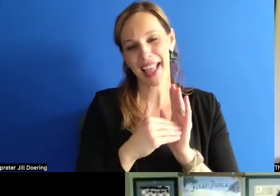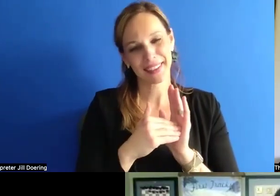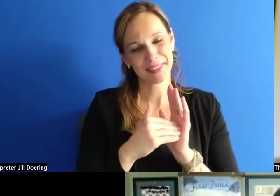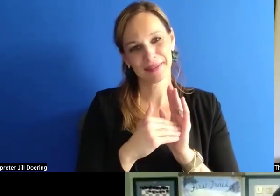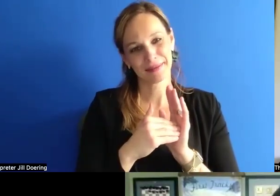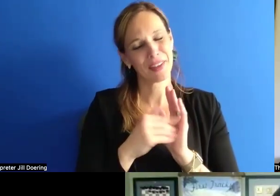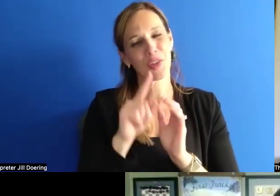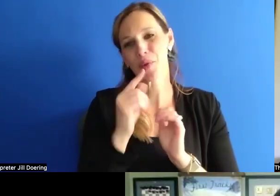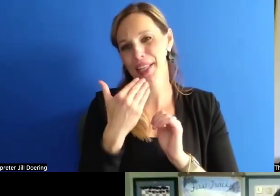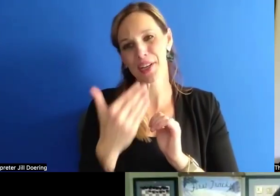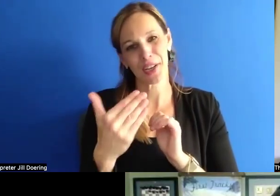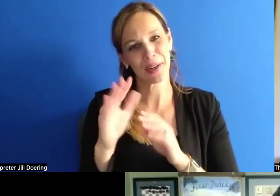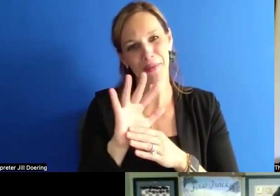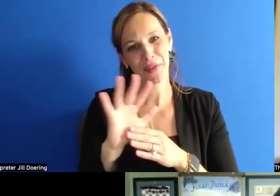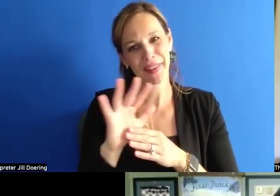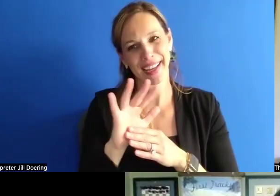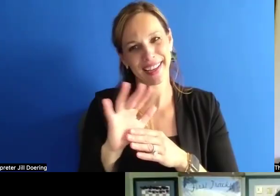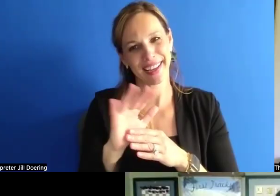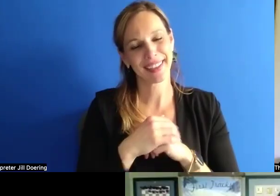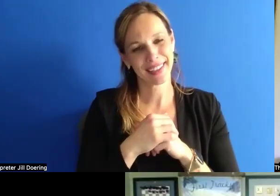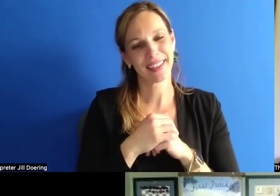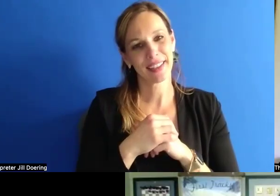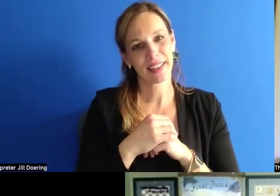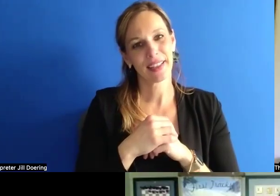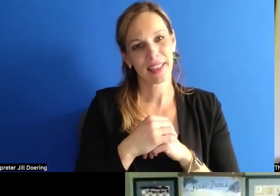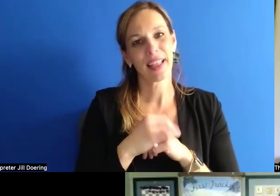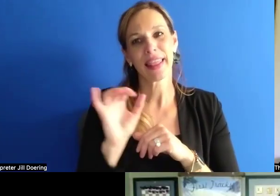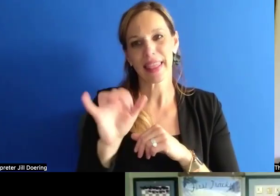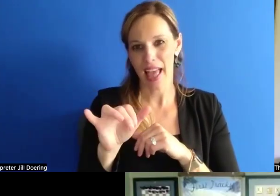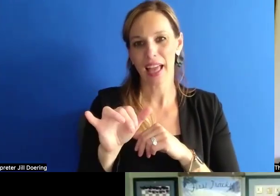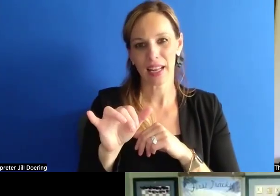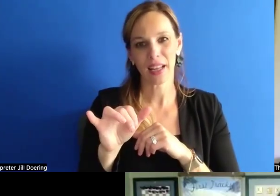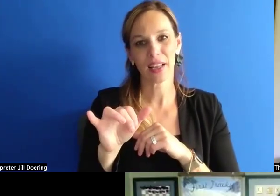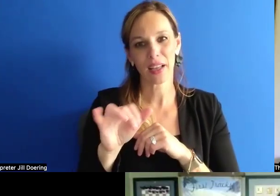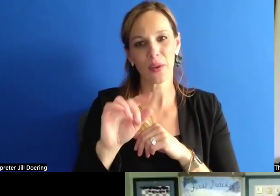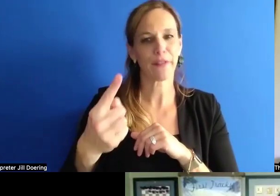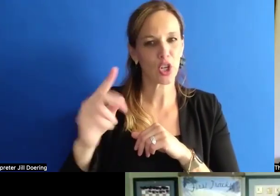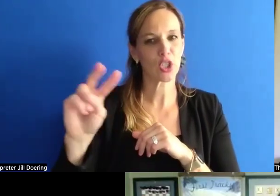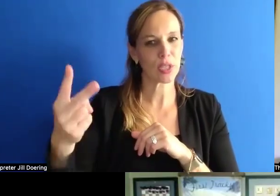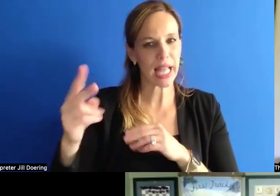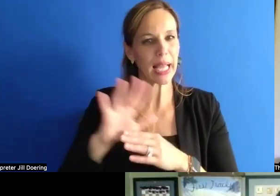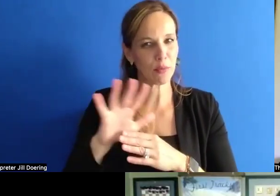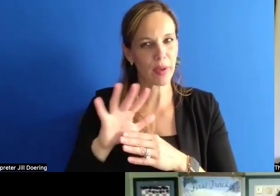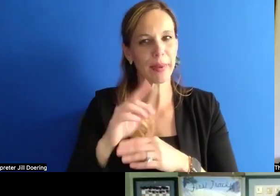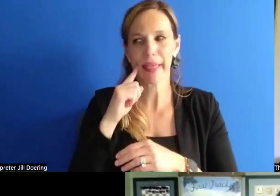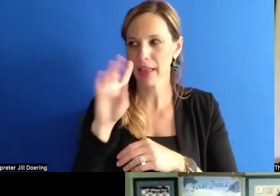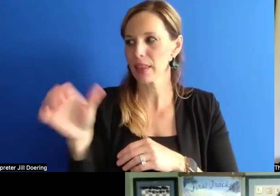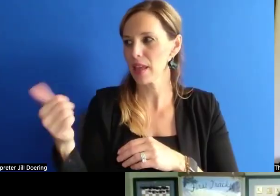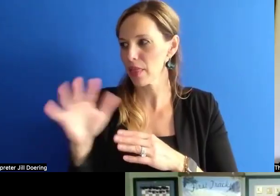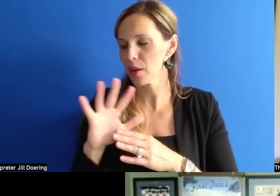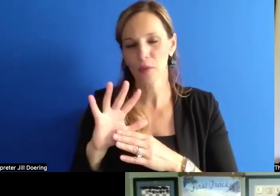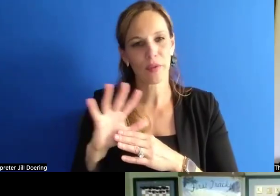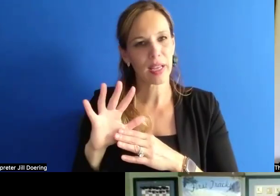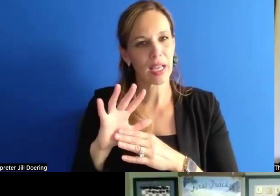a really good movie, and I could tell because there was like both the second movie, because I did another movie was